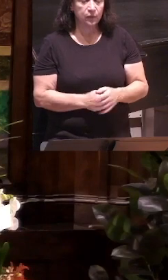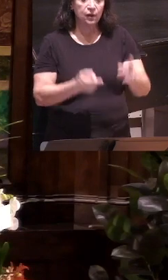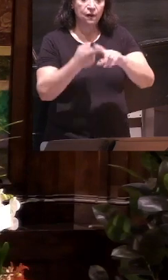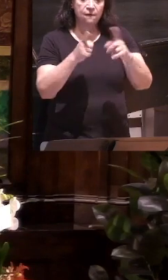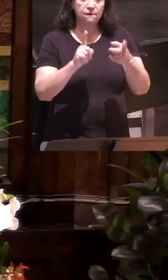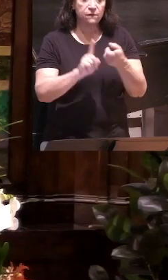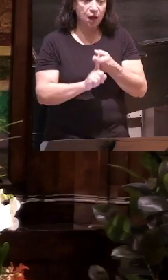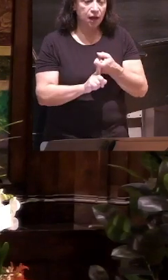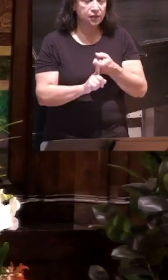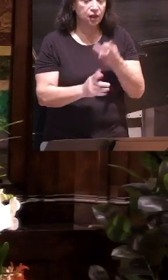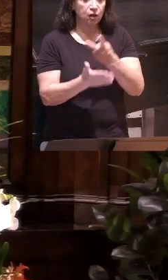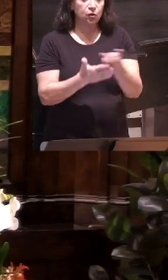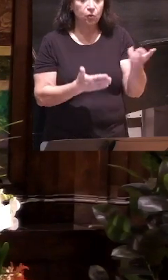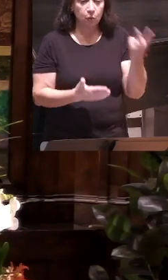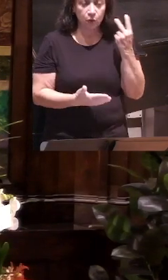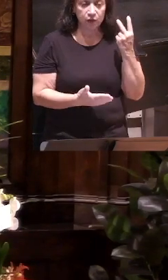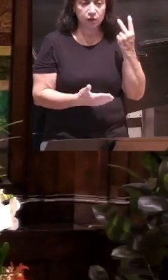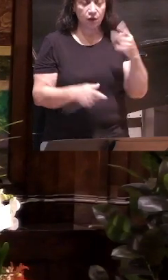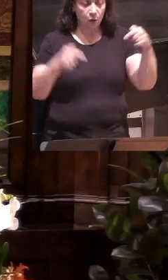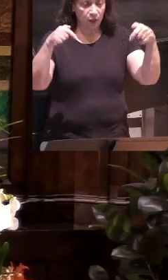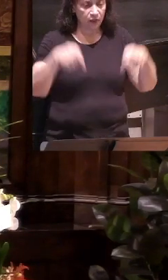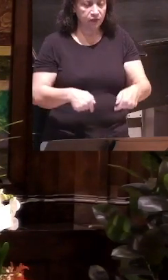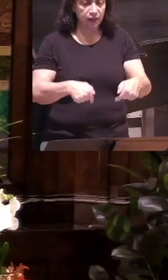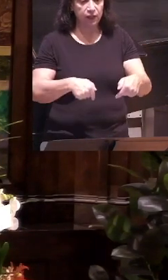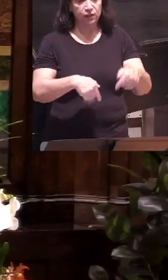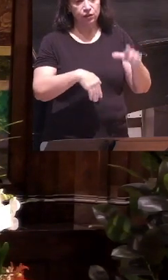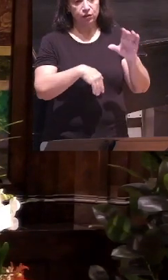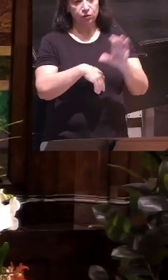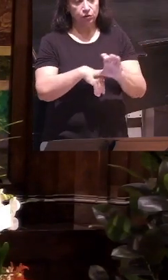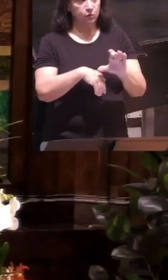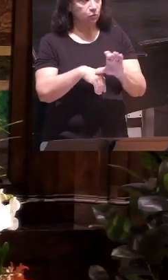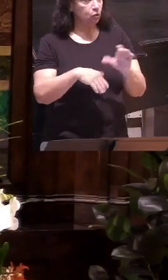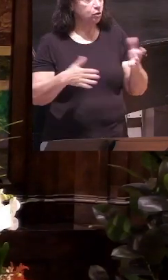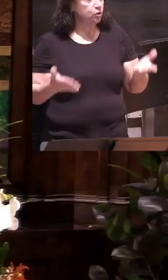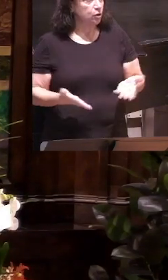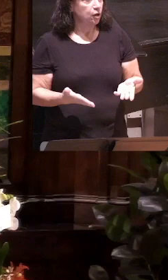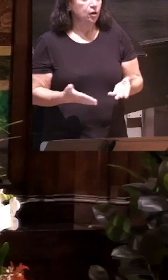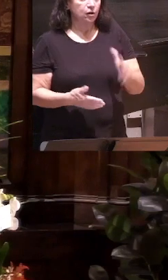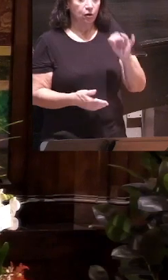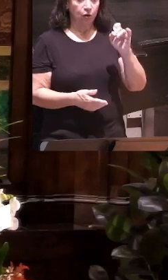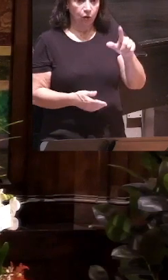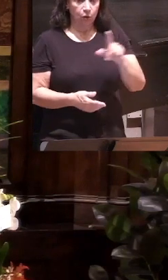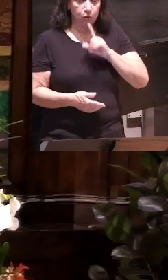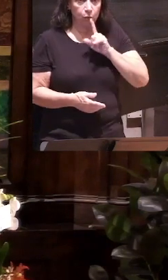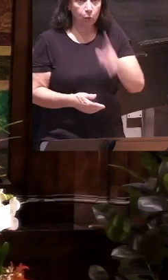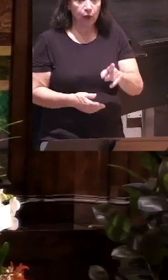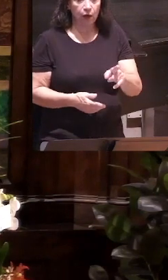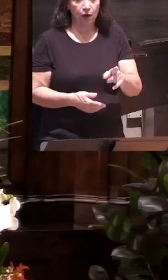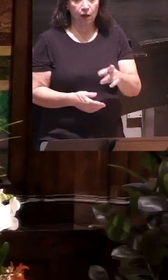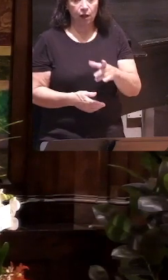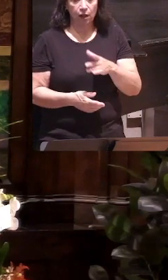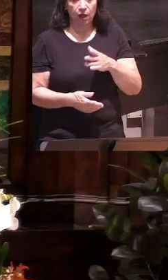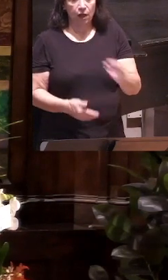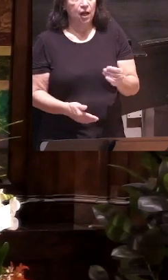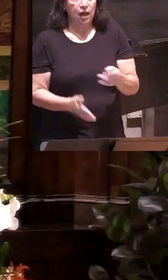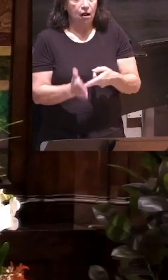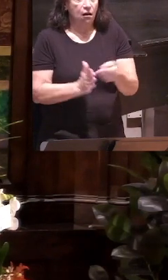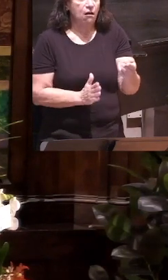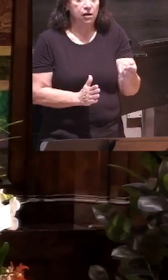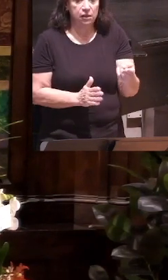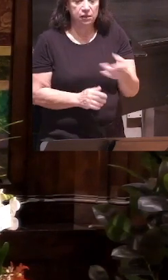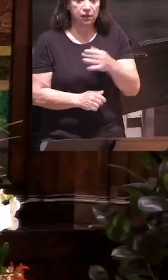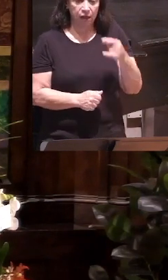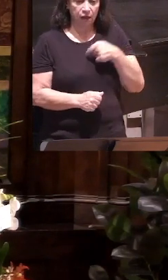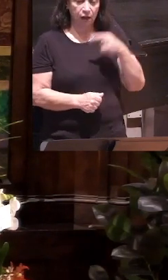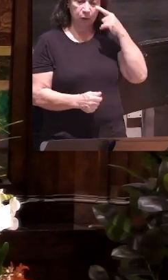Friends, 2 weeks ago in this very space, Earl was real and raw. And